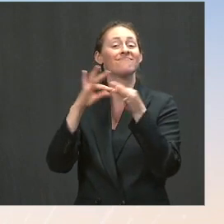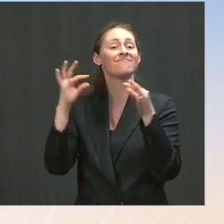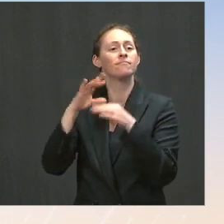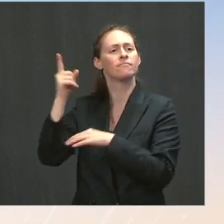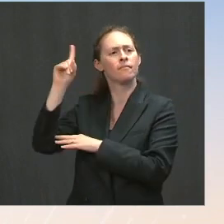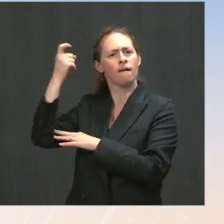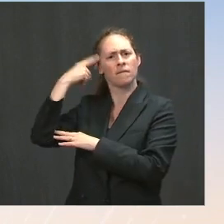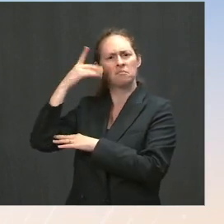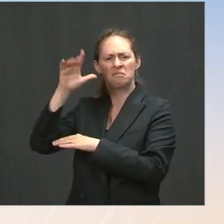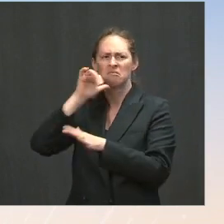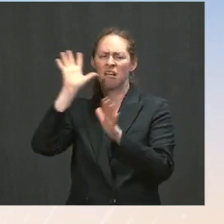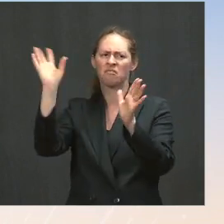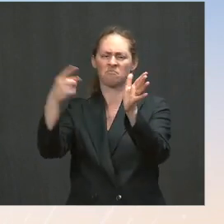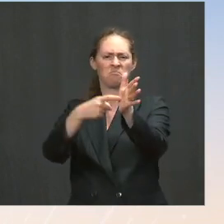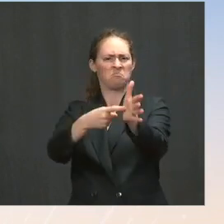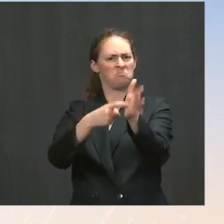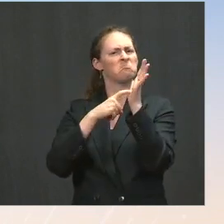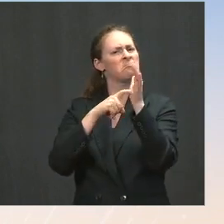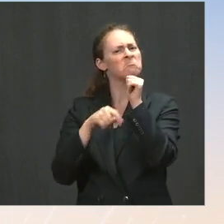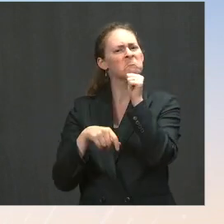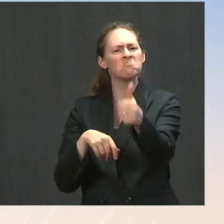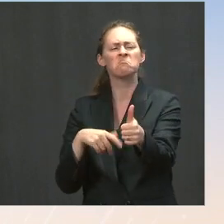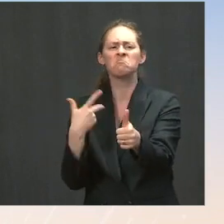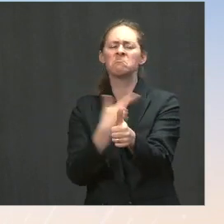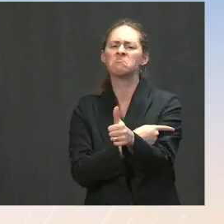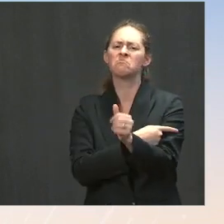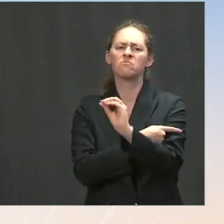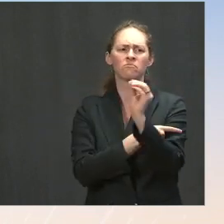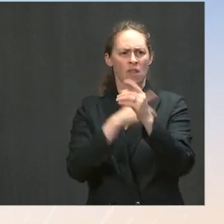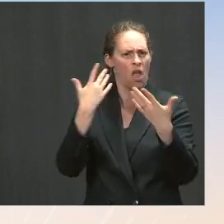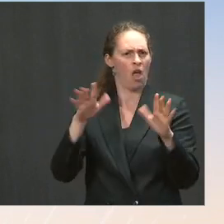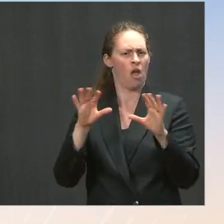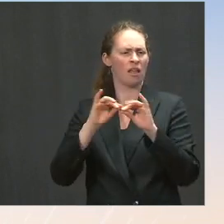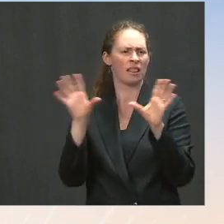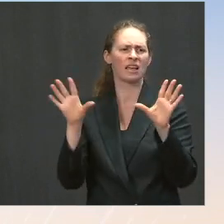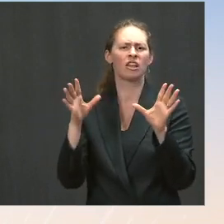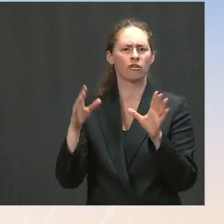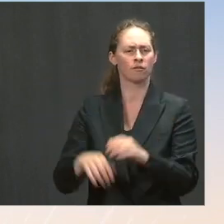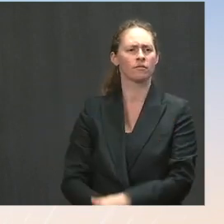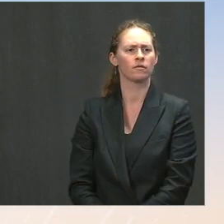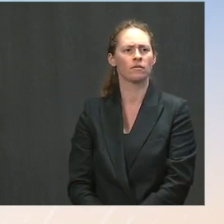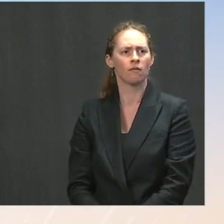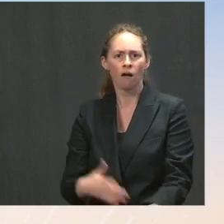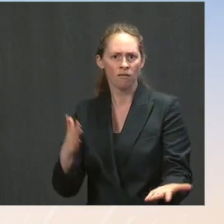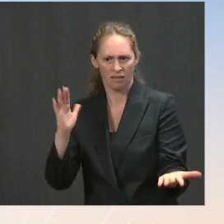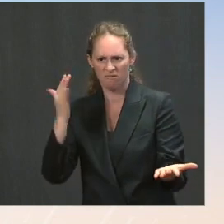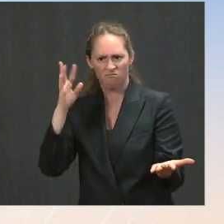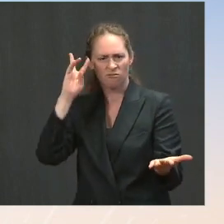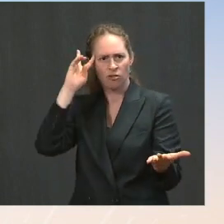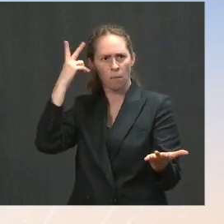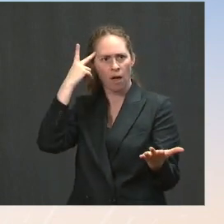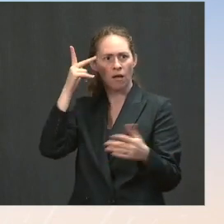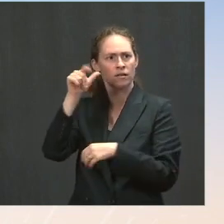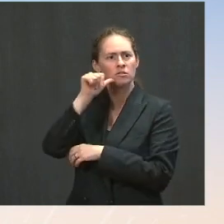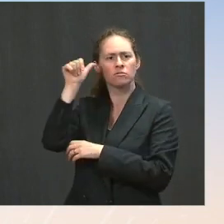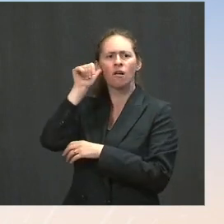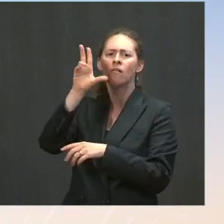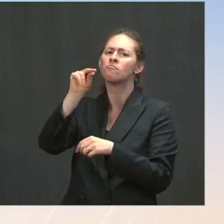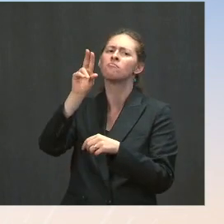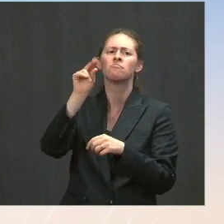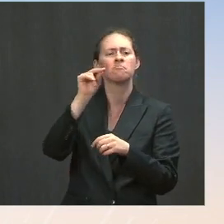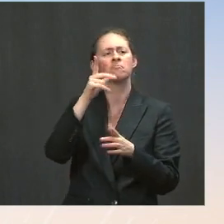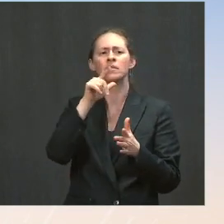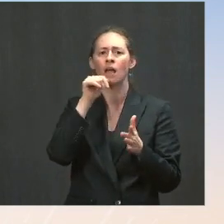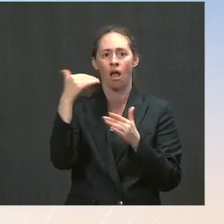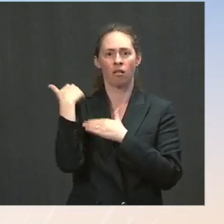you help us understand what changed between then and yesterday when that's exactly what the VA did? And is it a sign of what's to come for